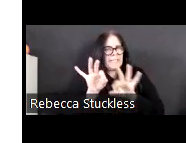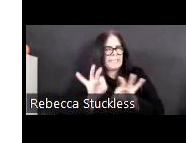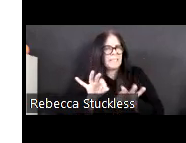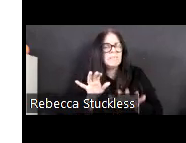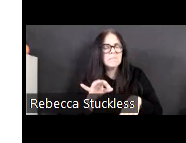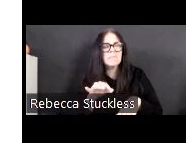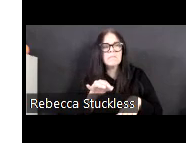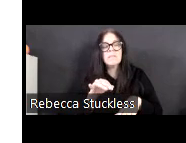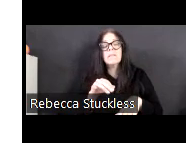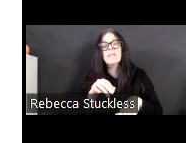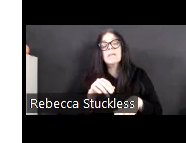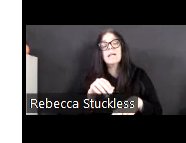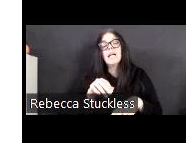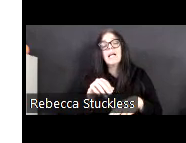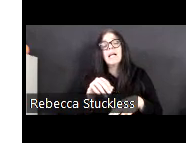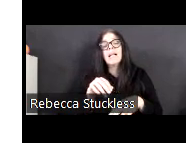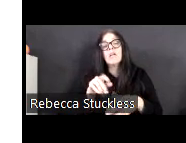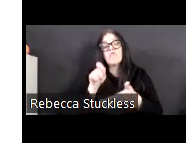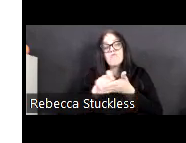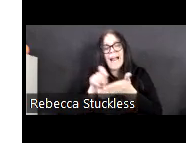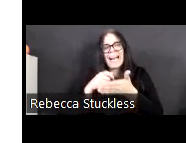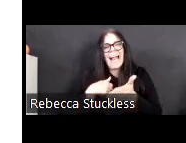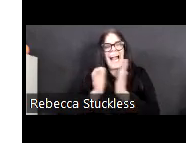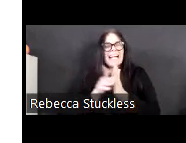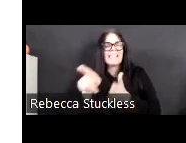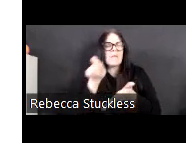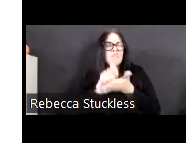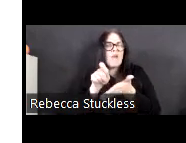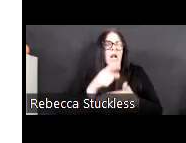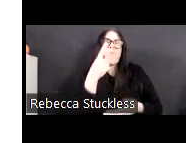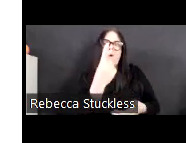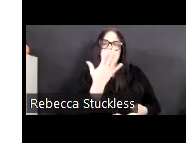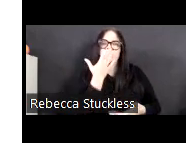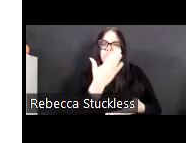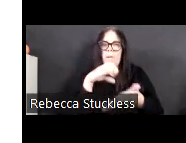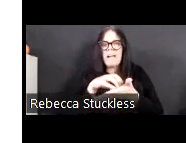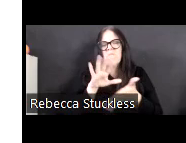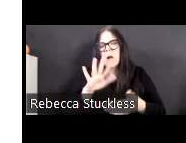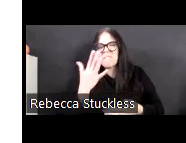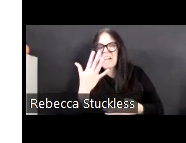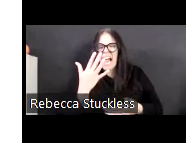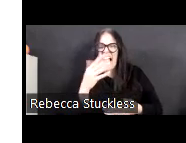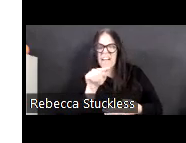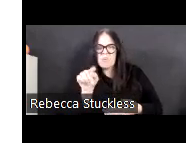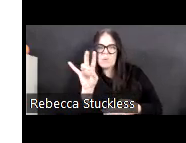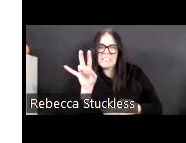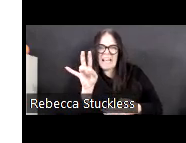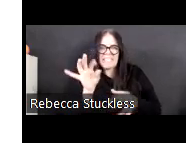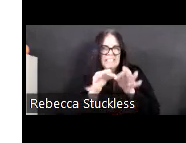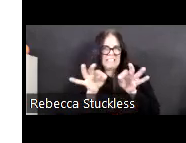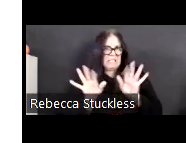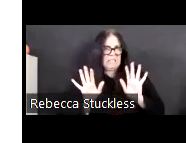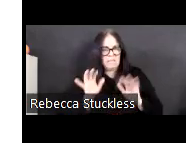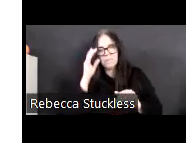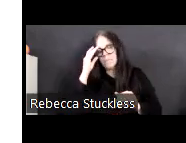ask them for 1 well-written paragraph. So 5 to 7 sentences is what I ask. I have